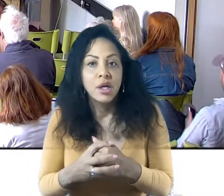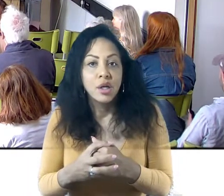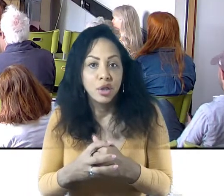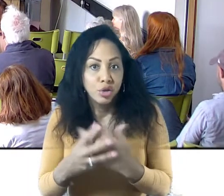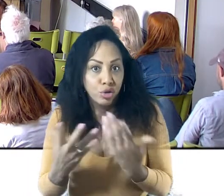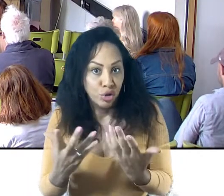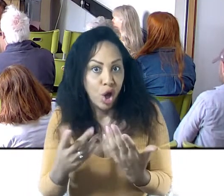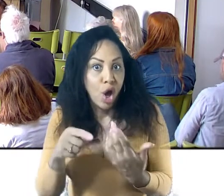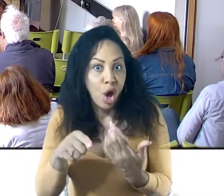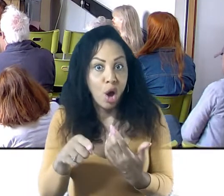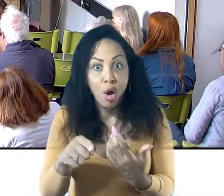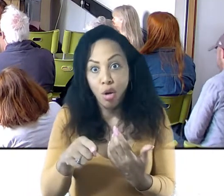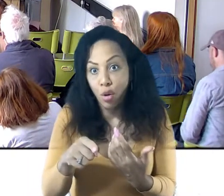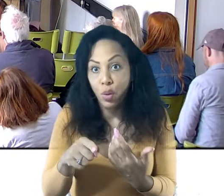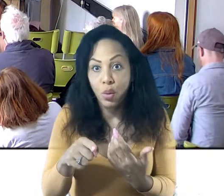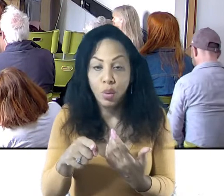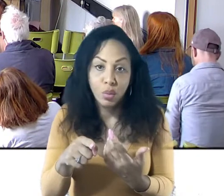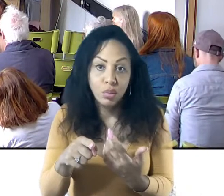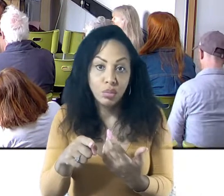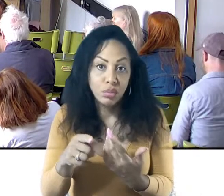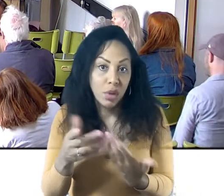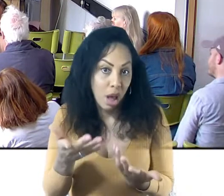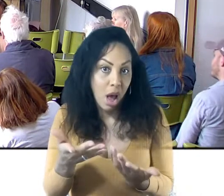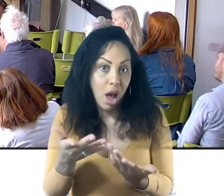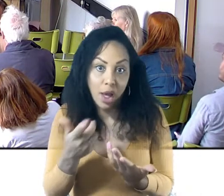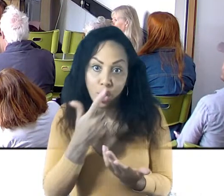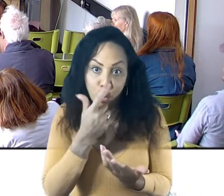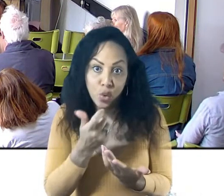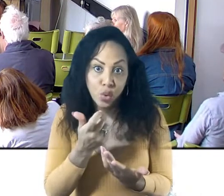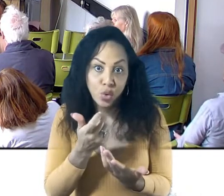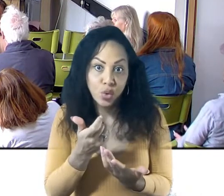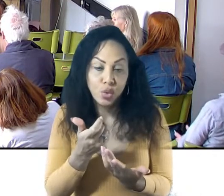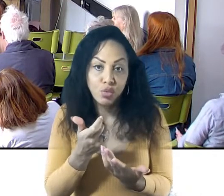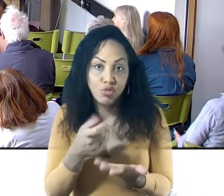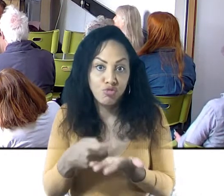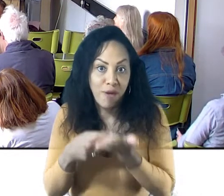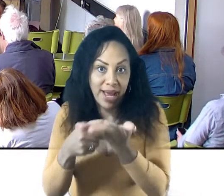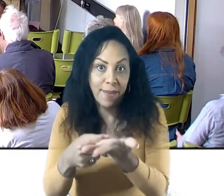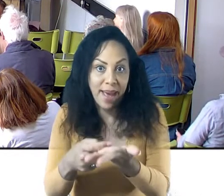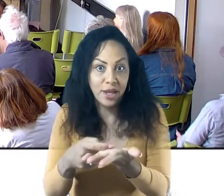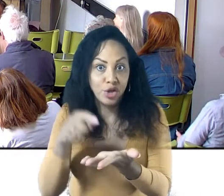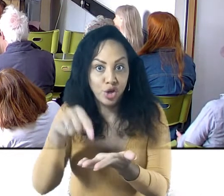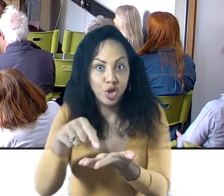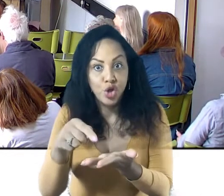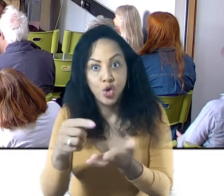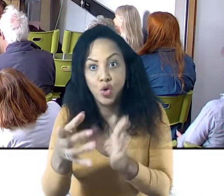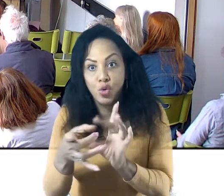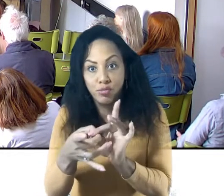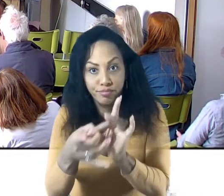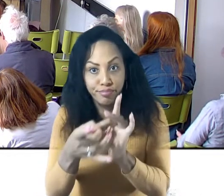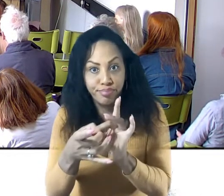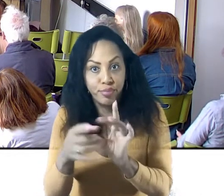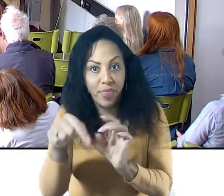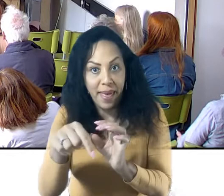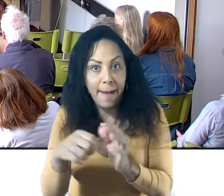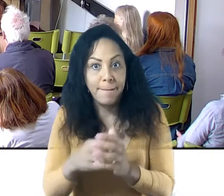there, I could genuinely recommend it. Yes. And they don't pay me.